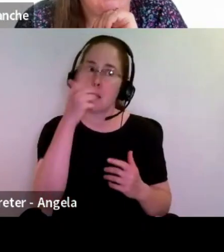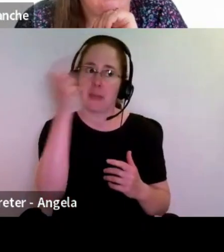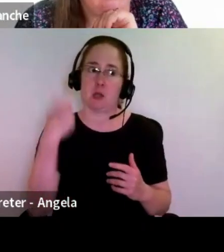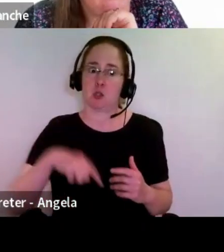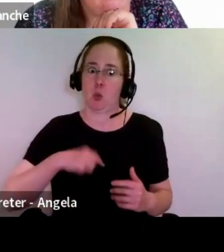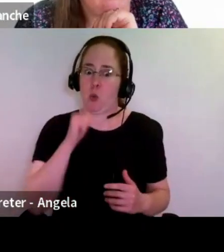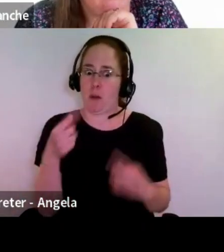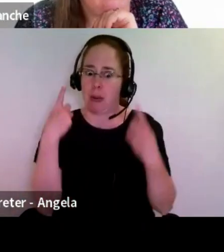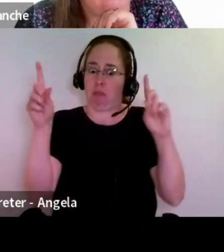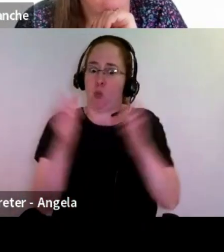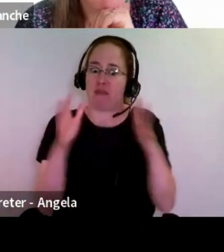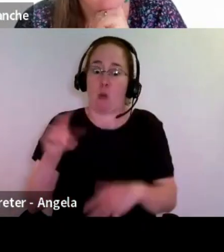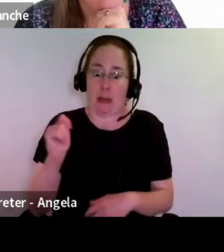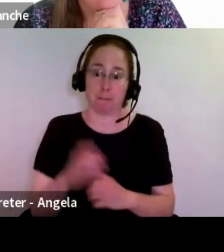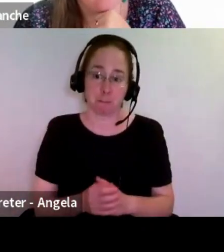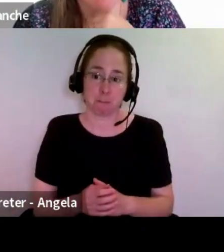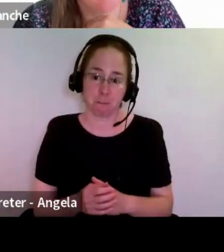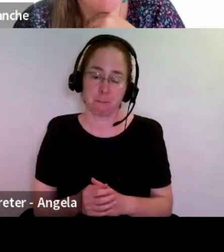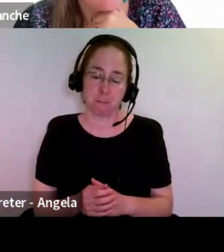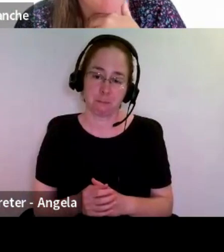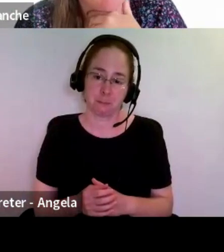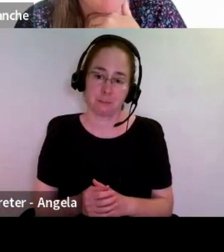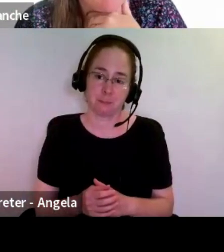where we're at without it.